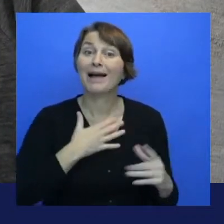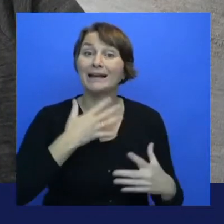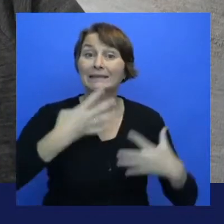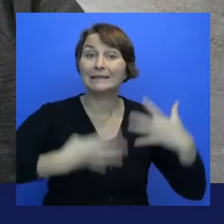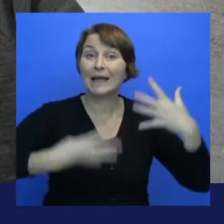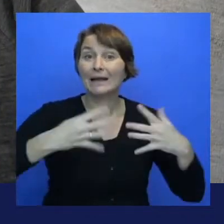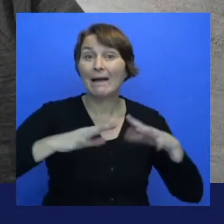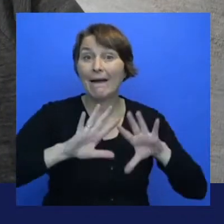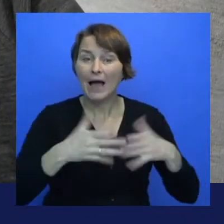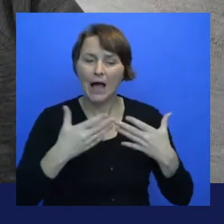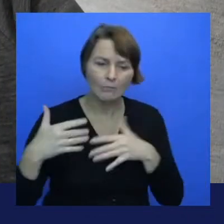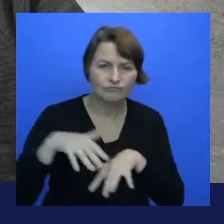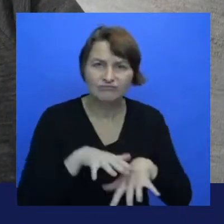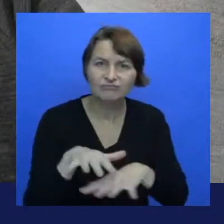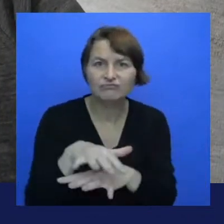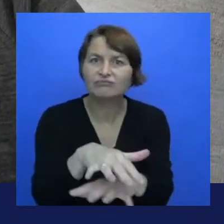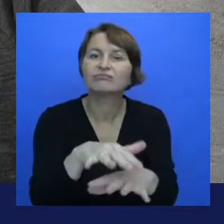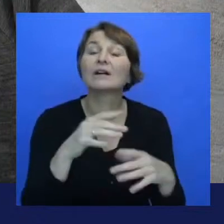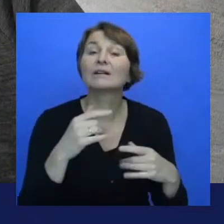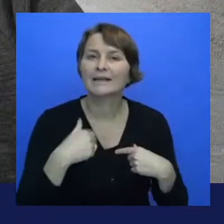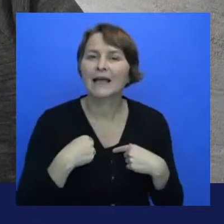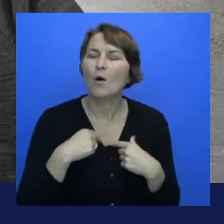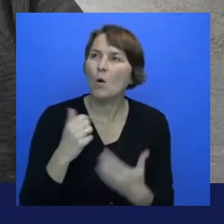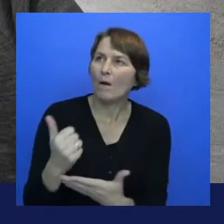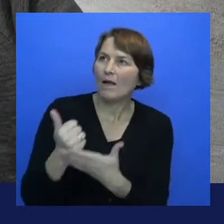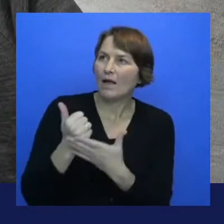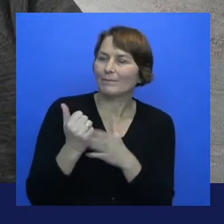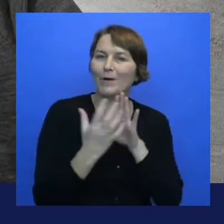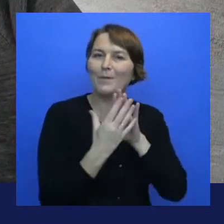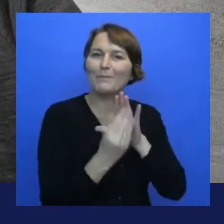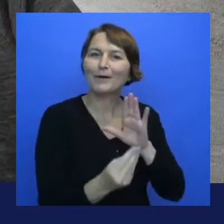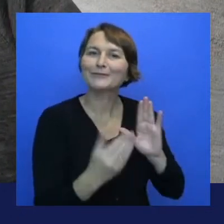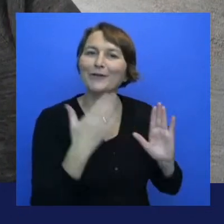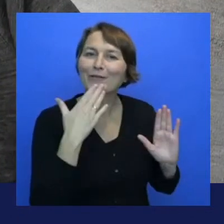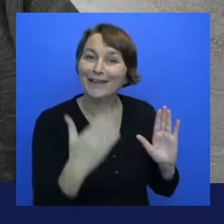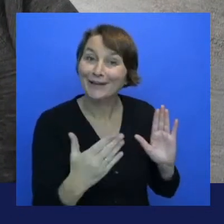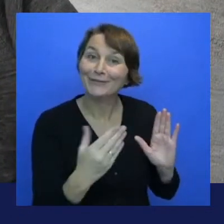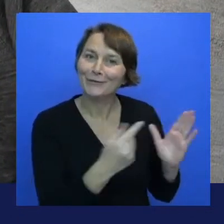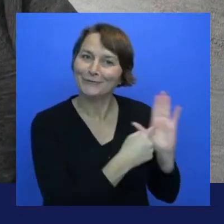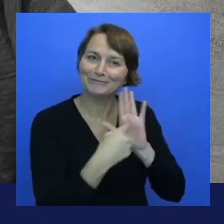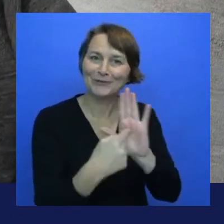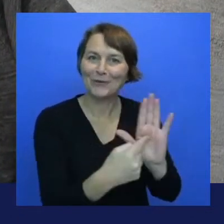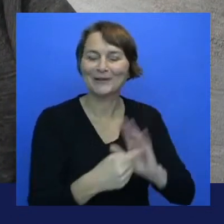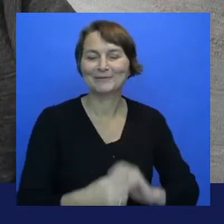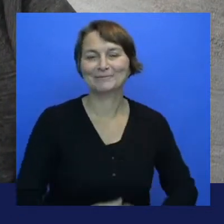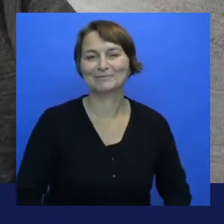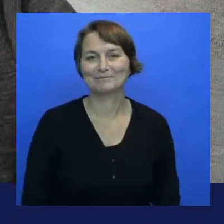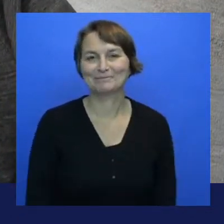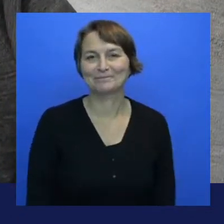my model. So a lot of really great things. So thanks, Seth, for sharing that with us.